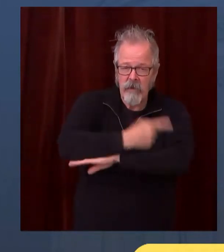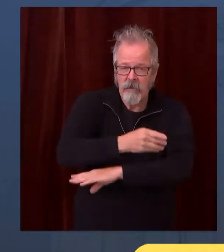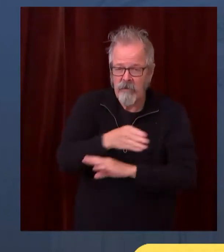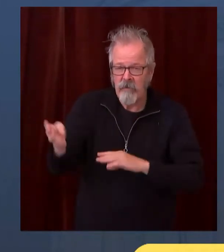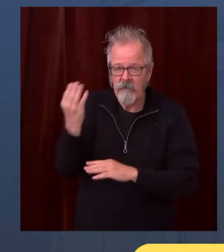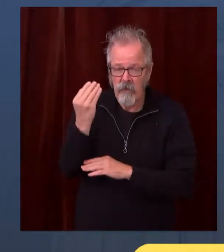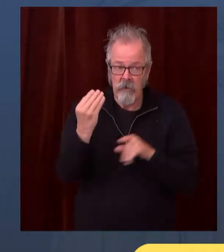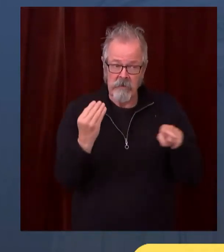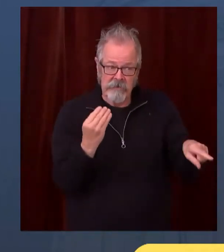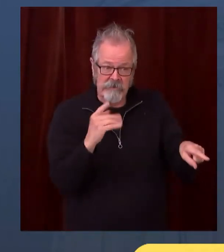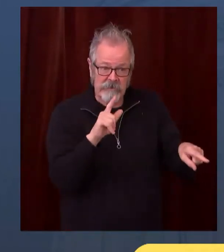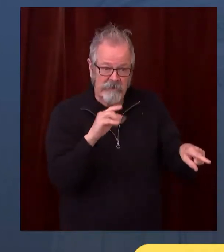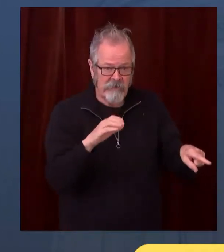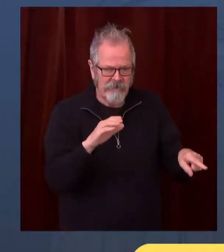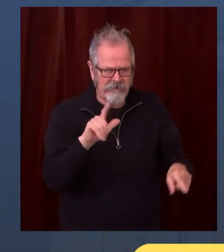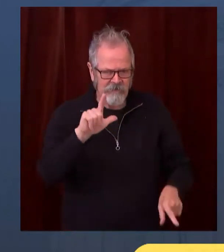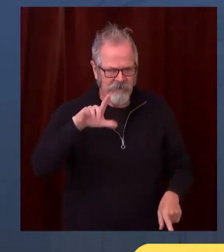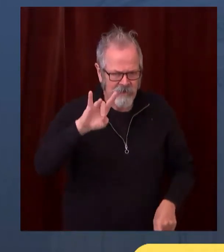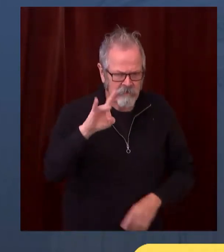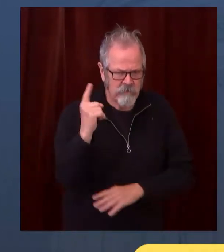of PPE on hand.